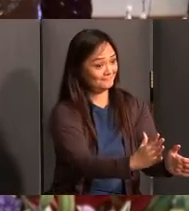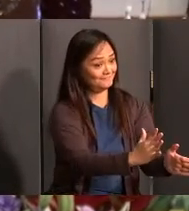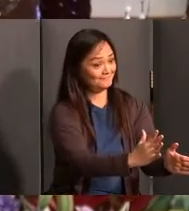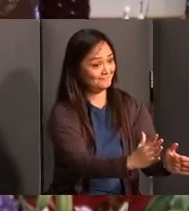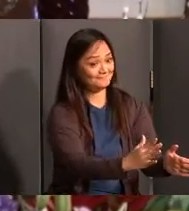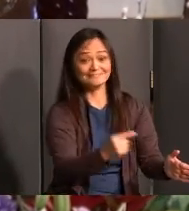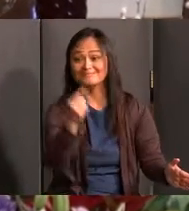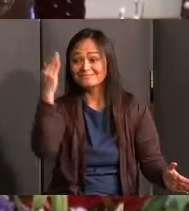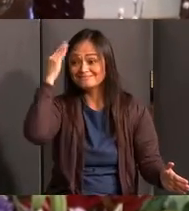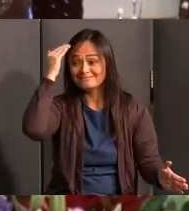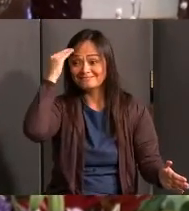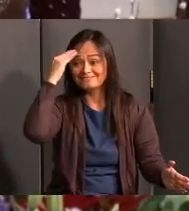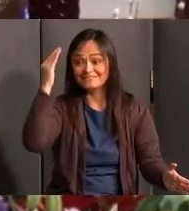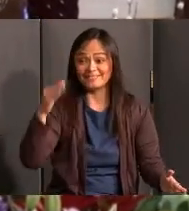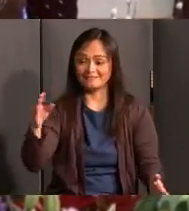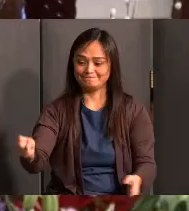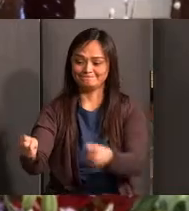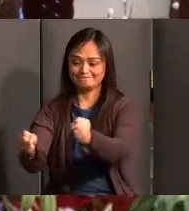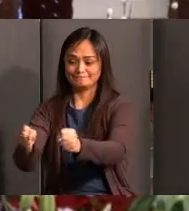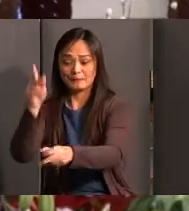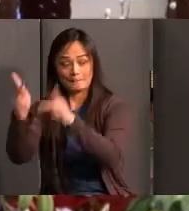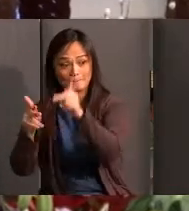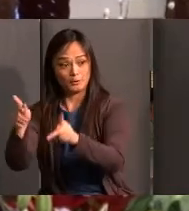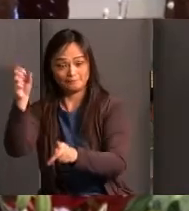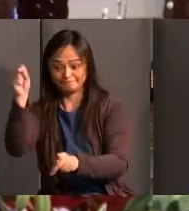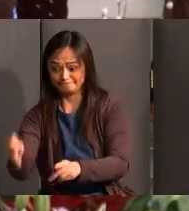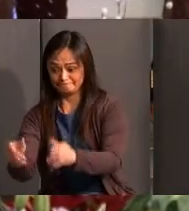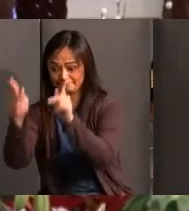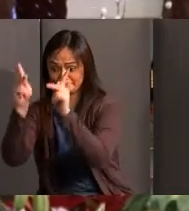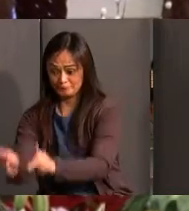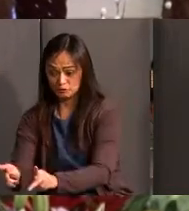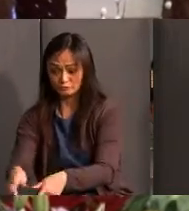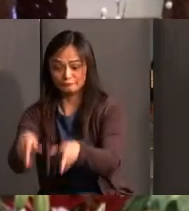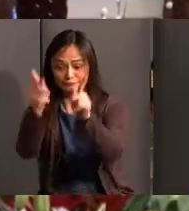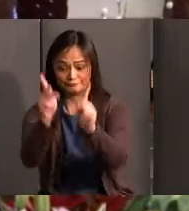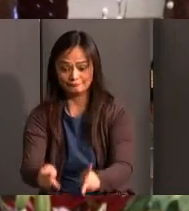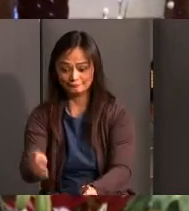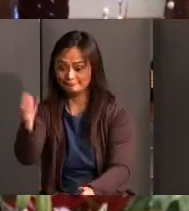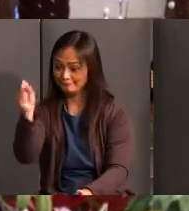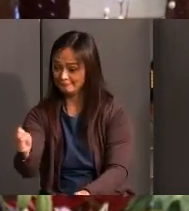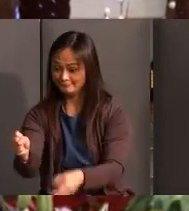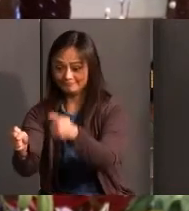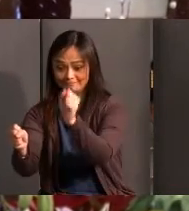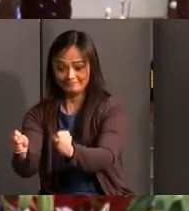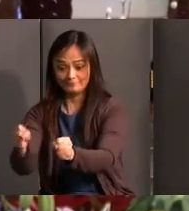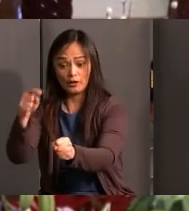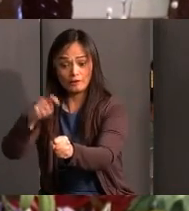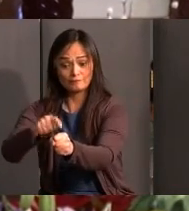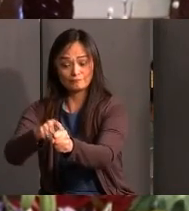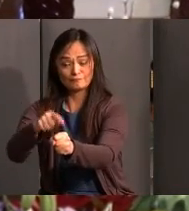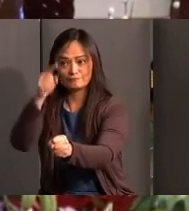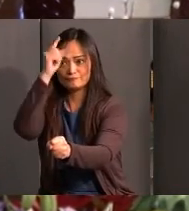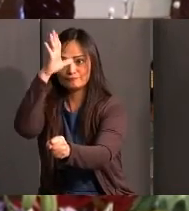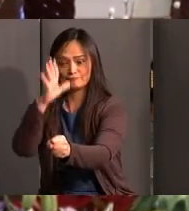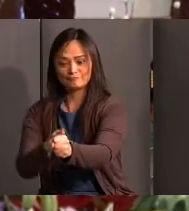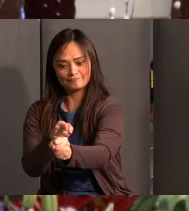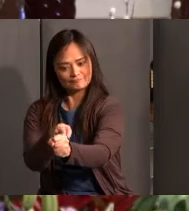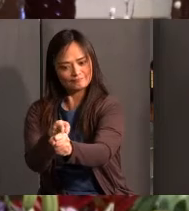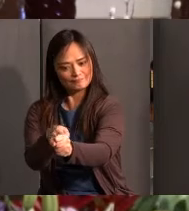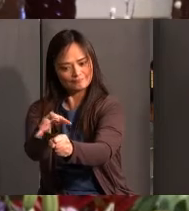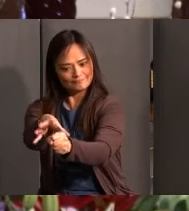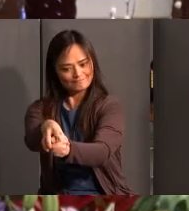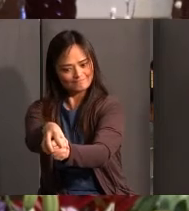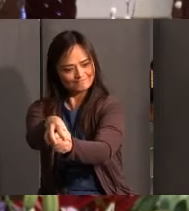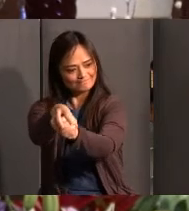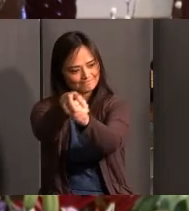where you live today. Tayo pong Lighthouse, we are set apart for God.